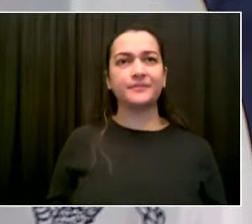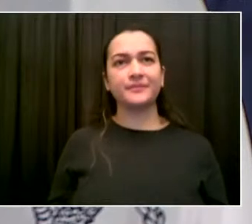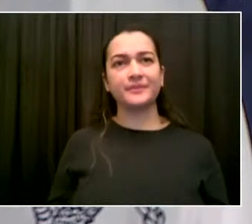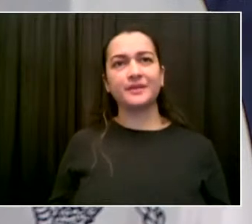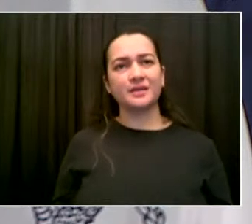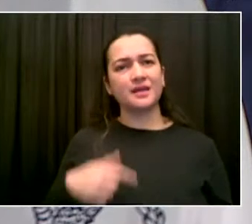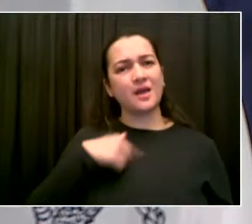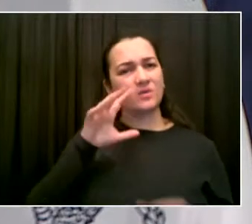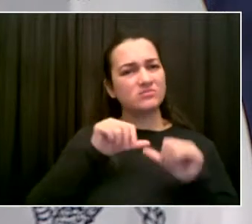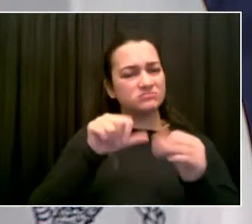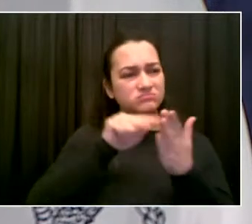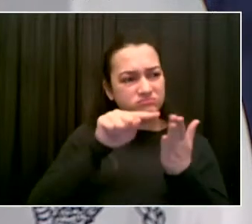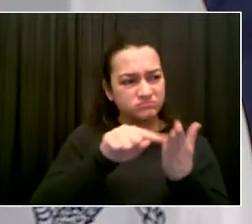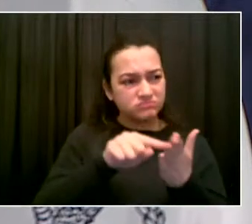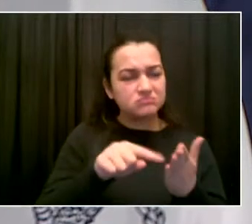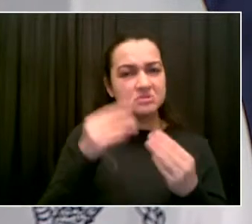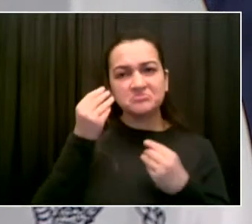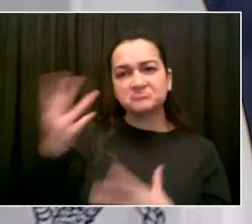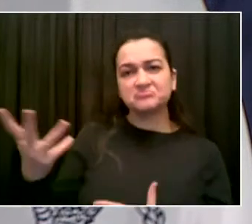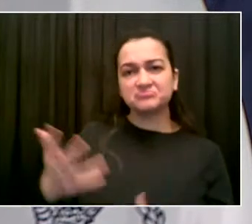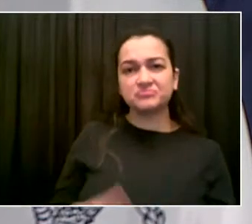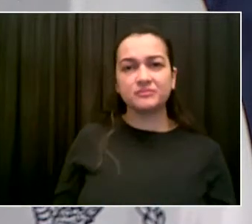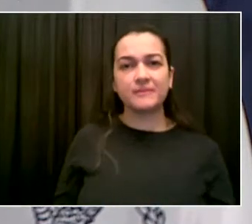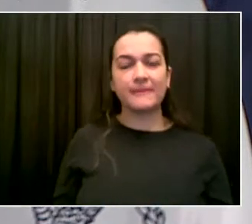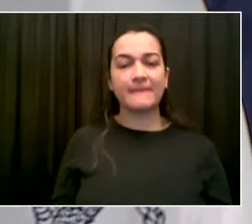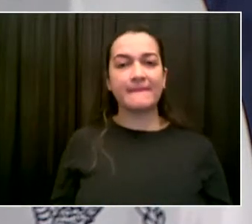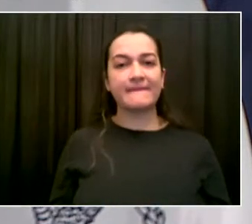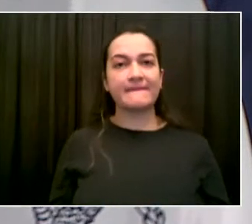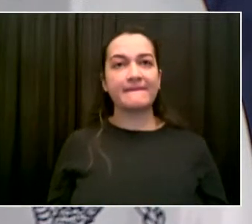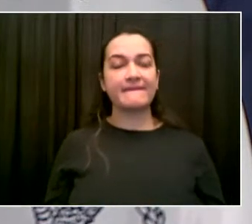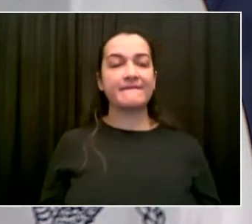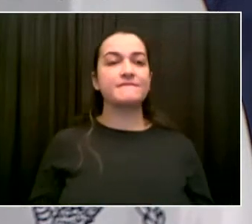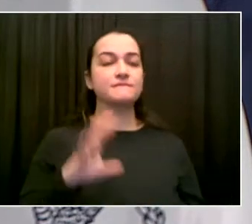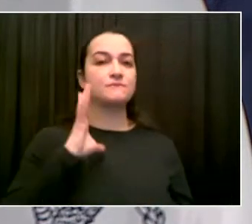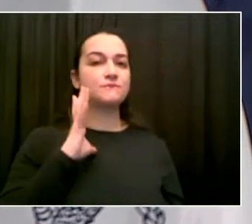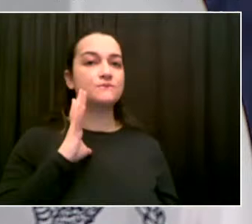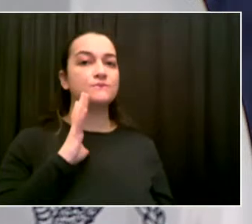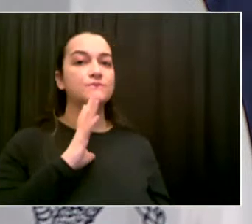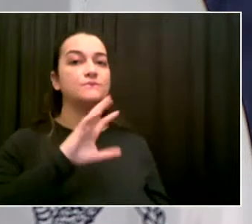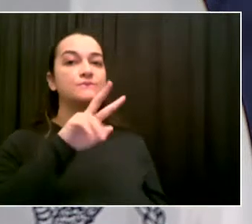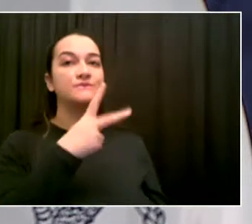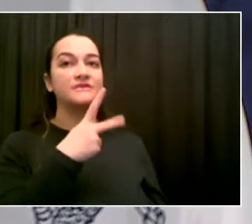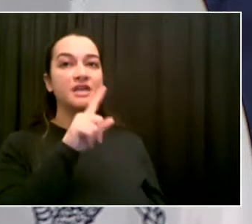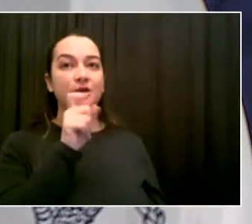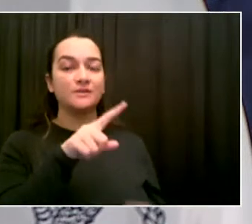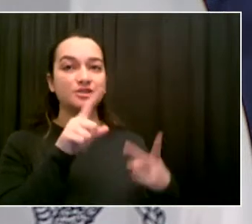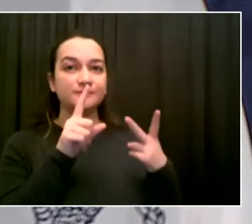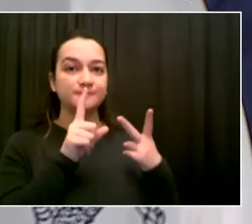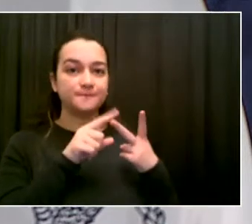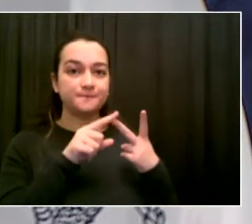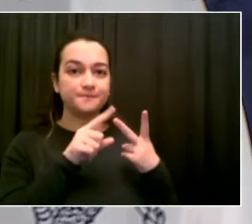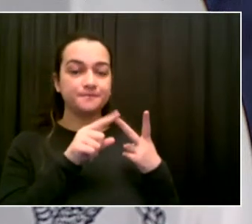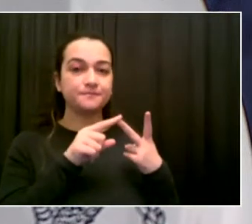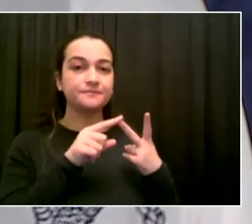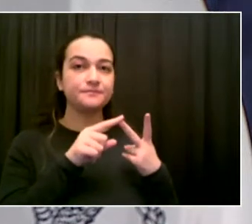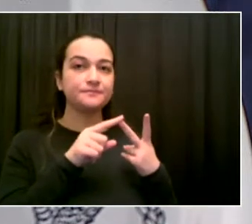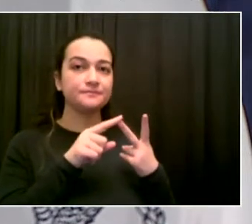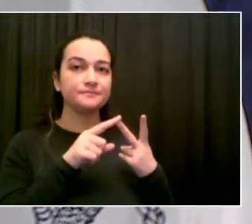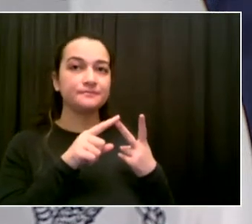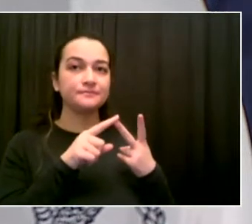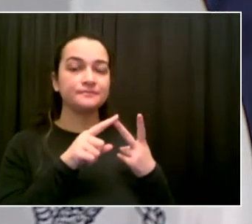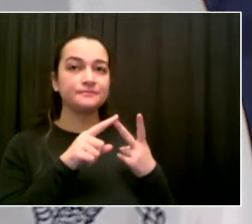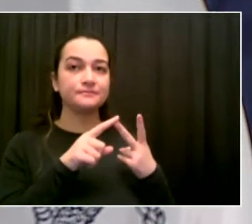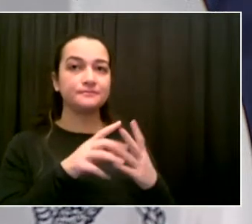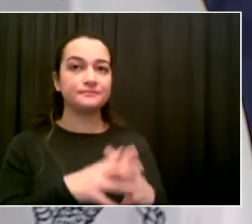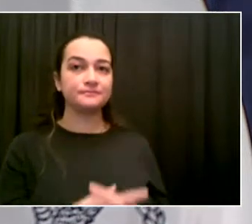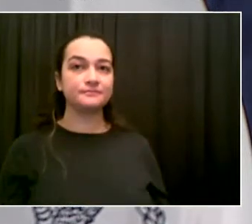Well, thank you. And I guess the follow-up would just be, is there a way to get higher salaries for some of these lower level folks, and what